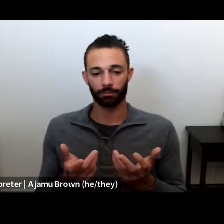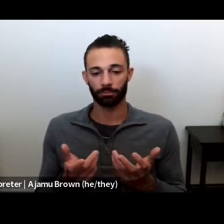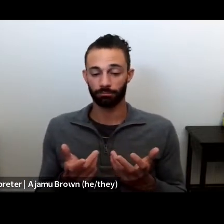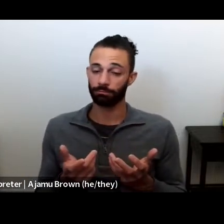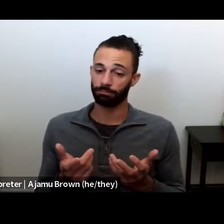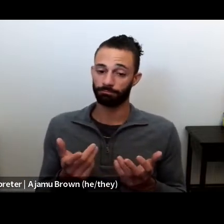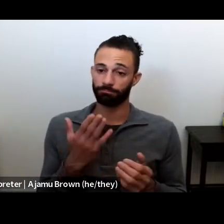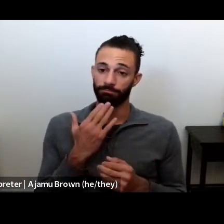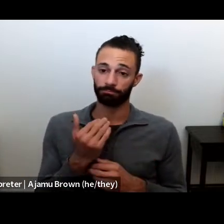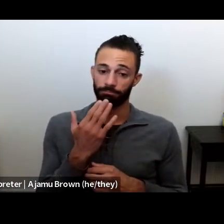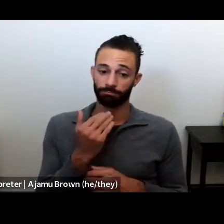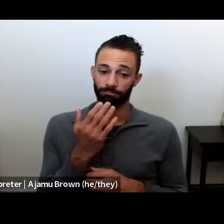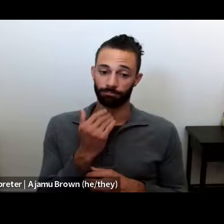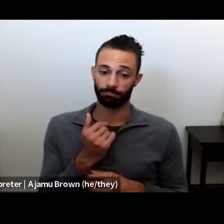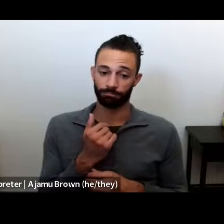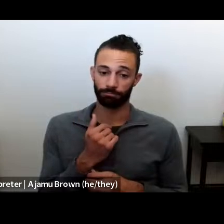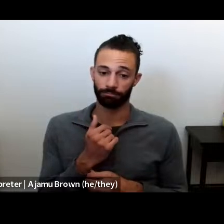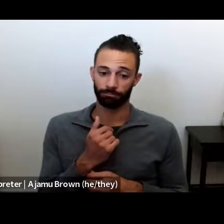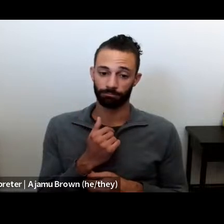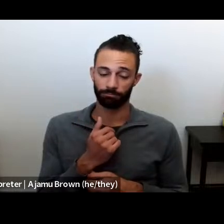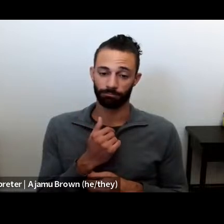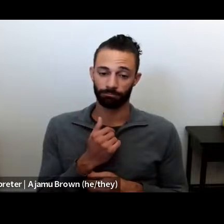Babies,